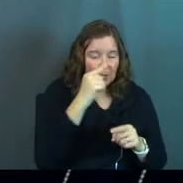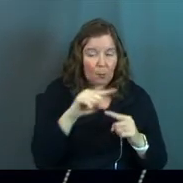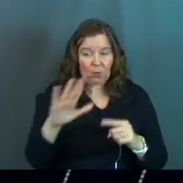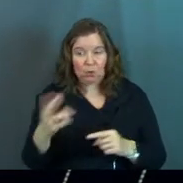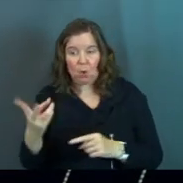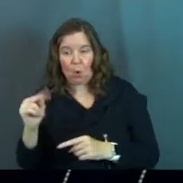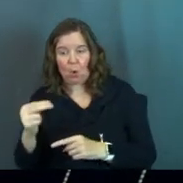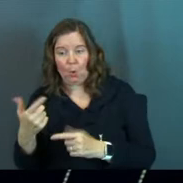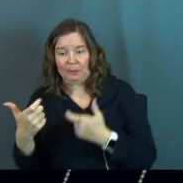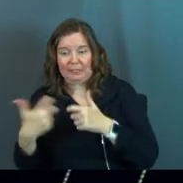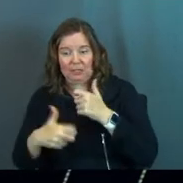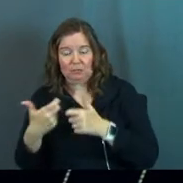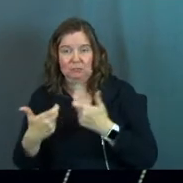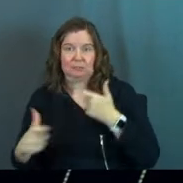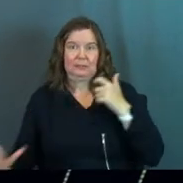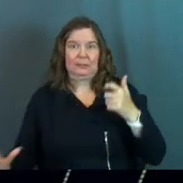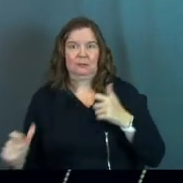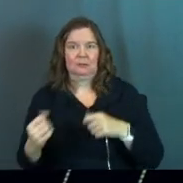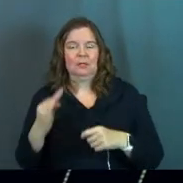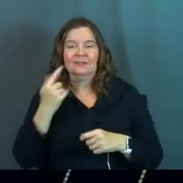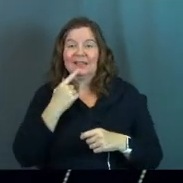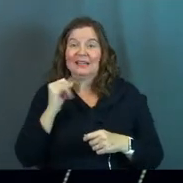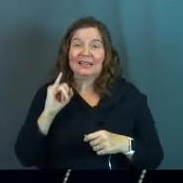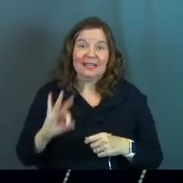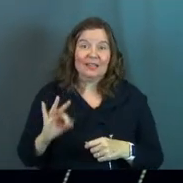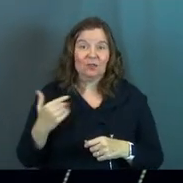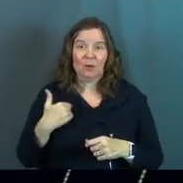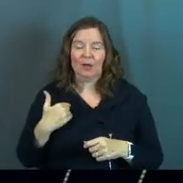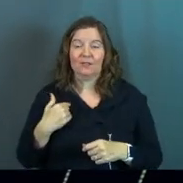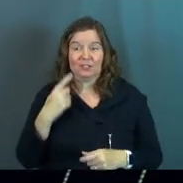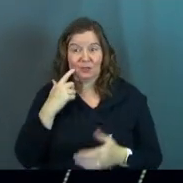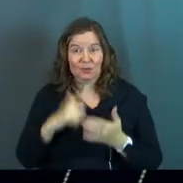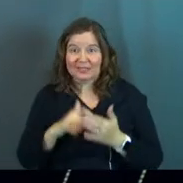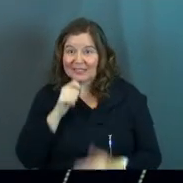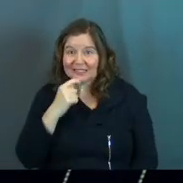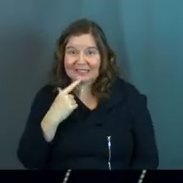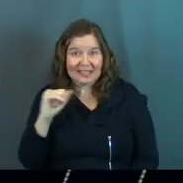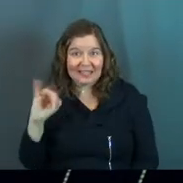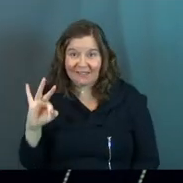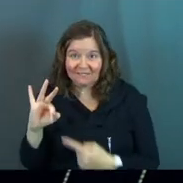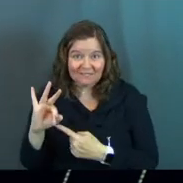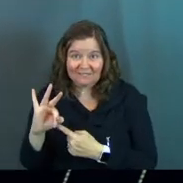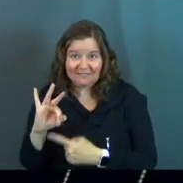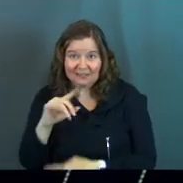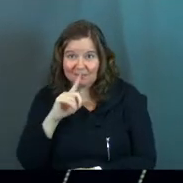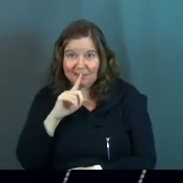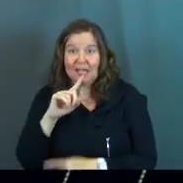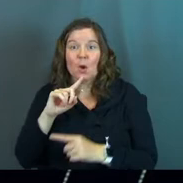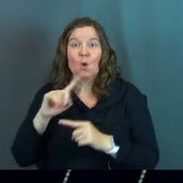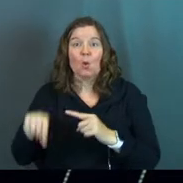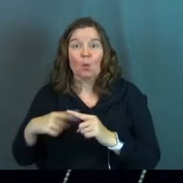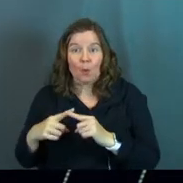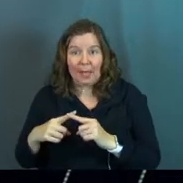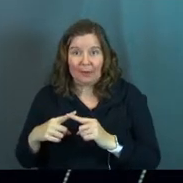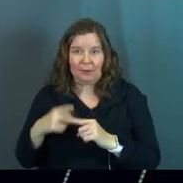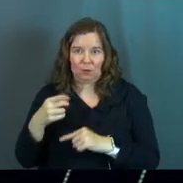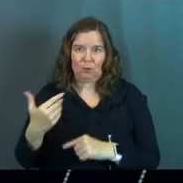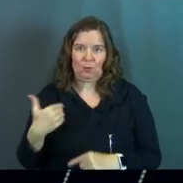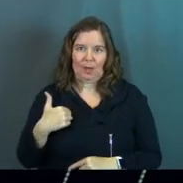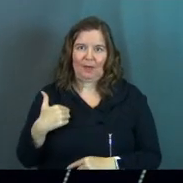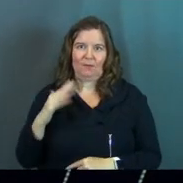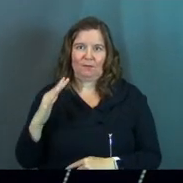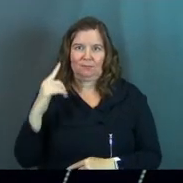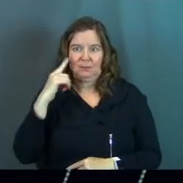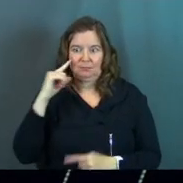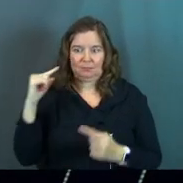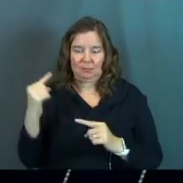eye? He doesn't say if you've got a plank in your own eye. Did you notice that? He says when you've got a plank in your own